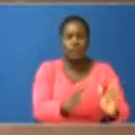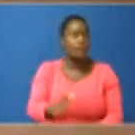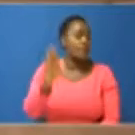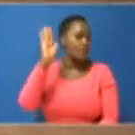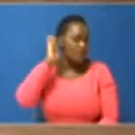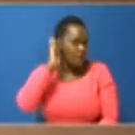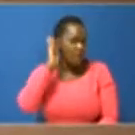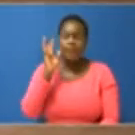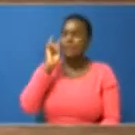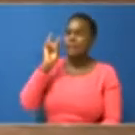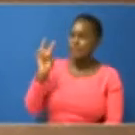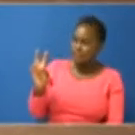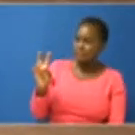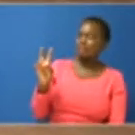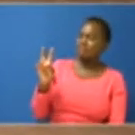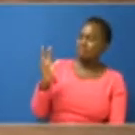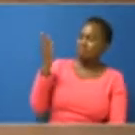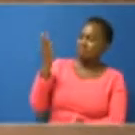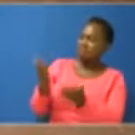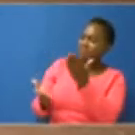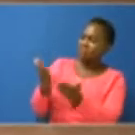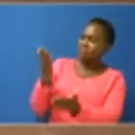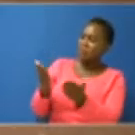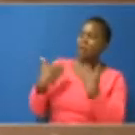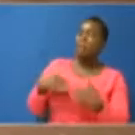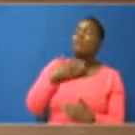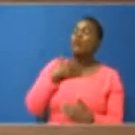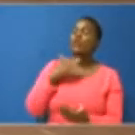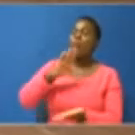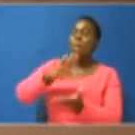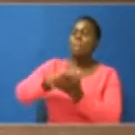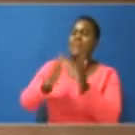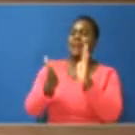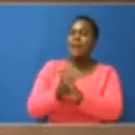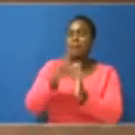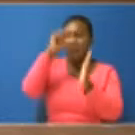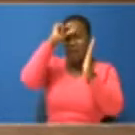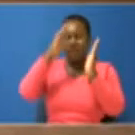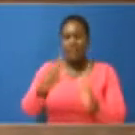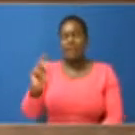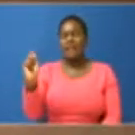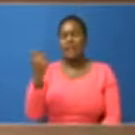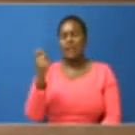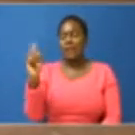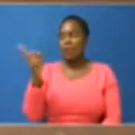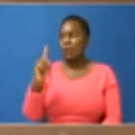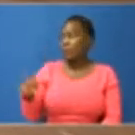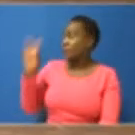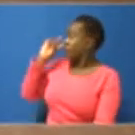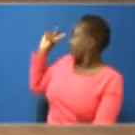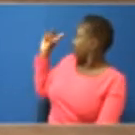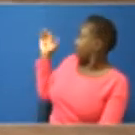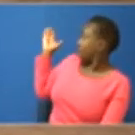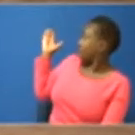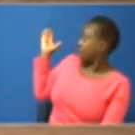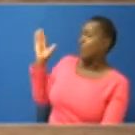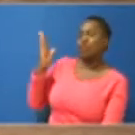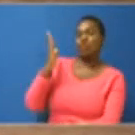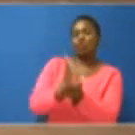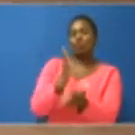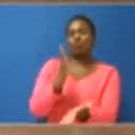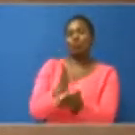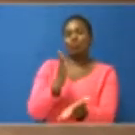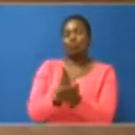hear see engage the guys who want to be governors of nairobi and there you can see um as you rightly put it